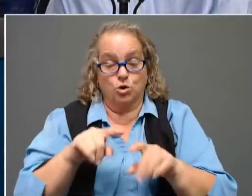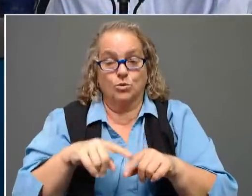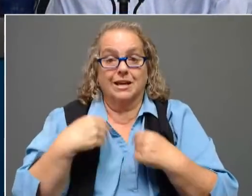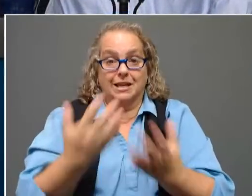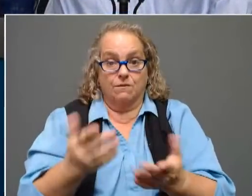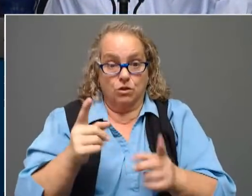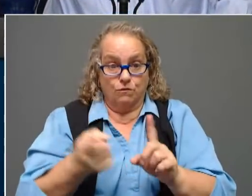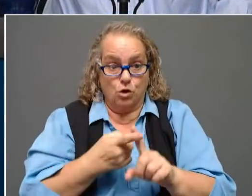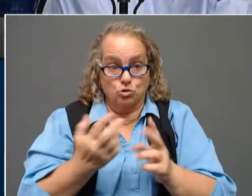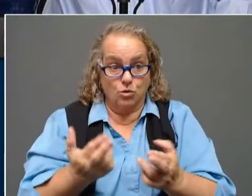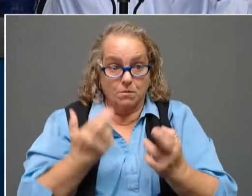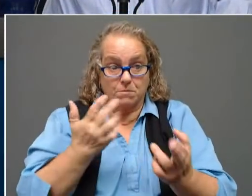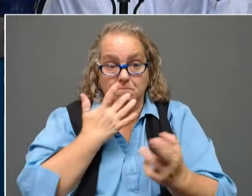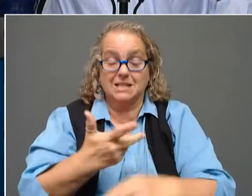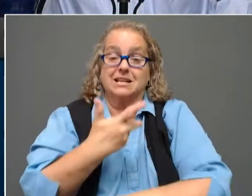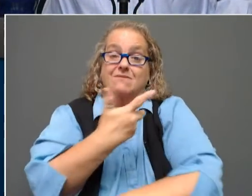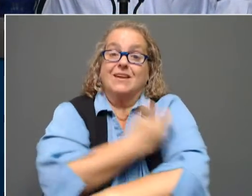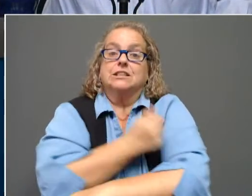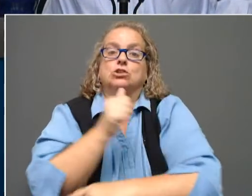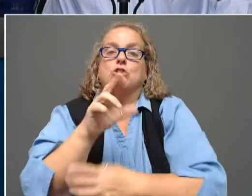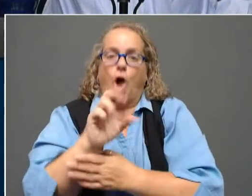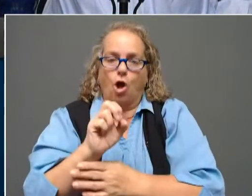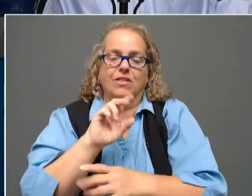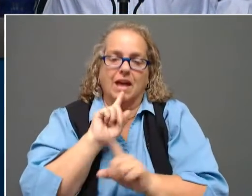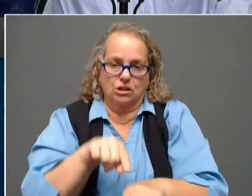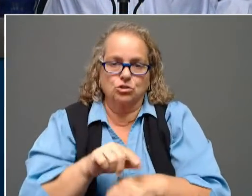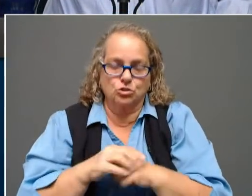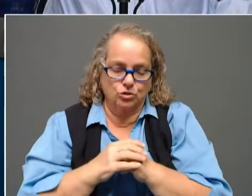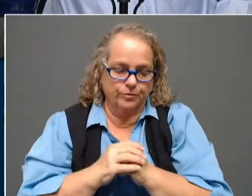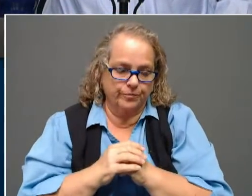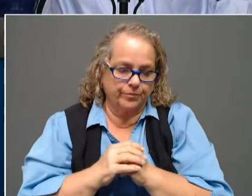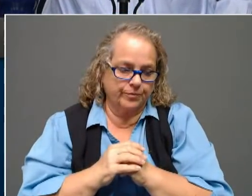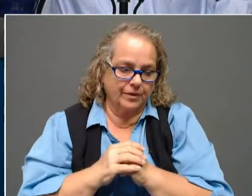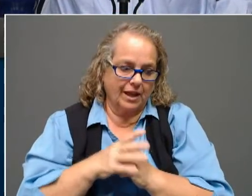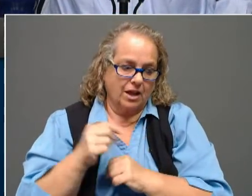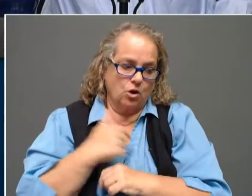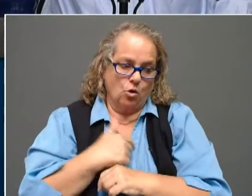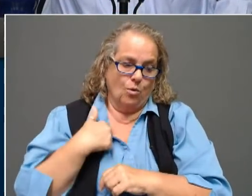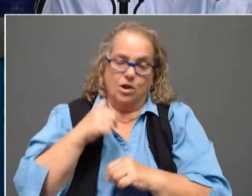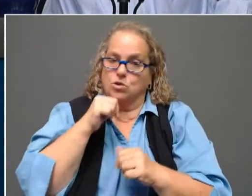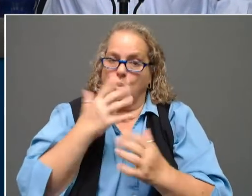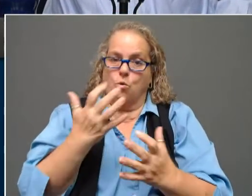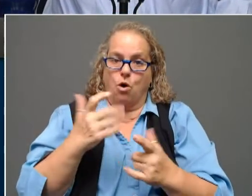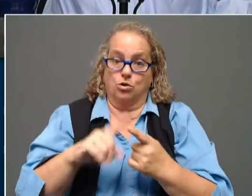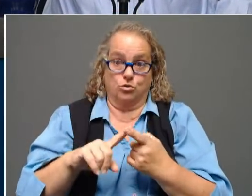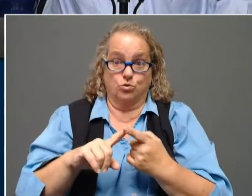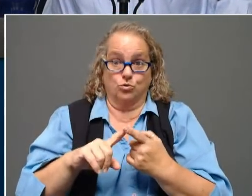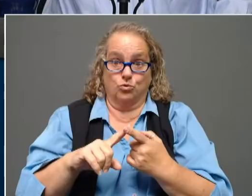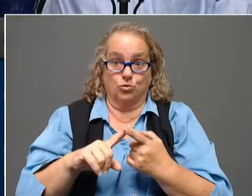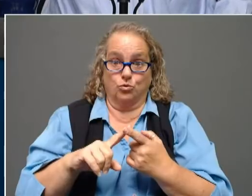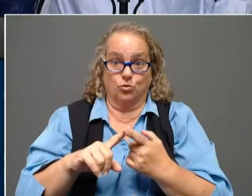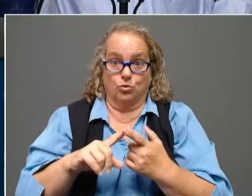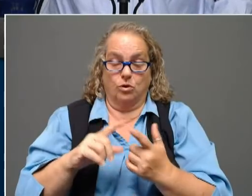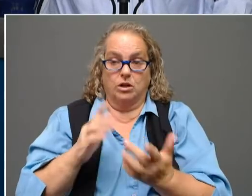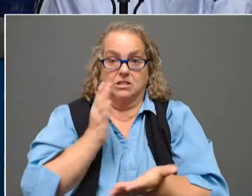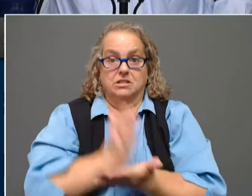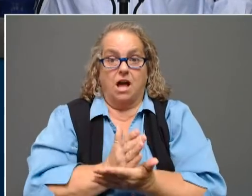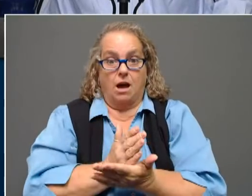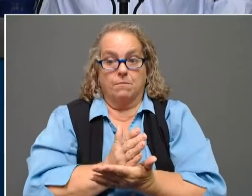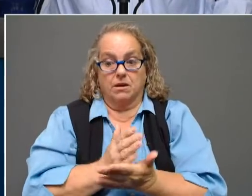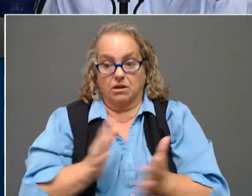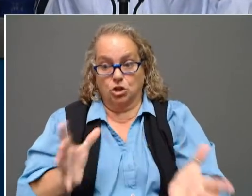because vaccines are the answers. And we don't want to back off from the fact that we think that the vaccine provides